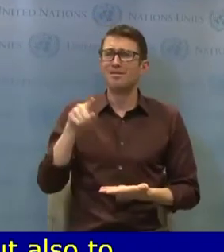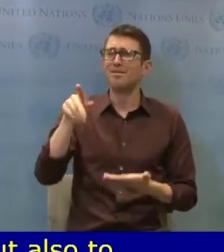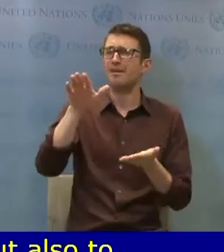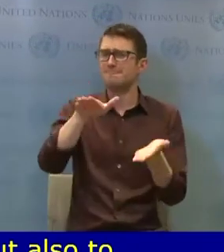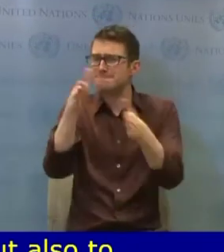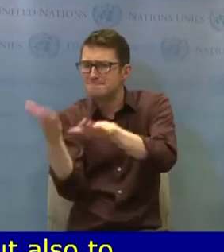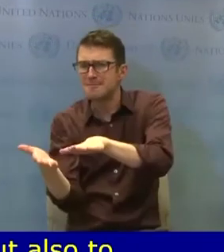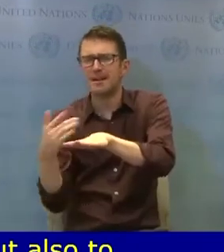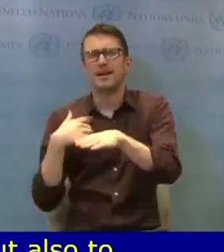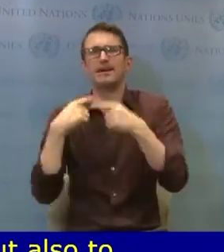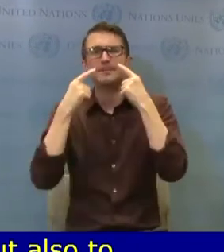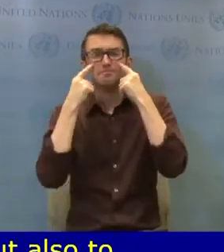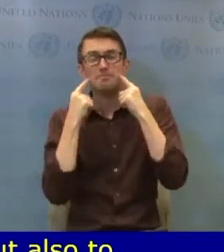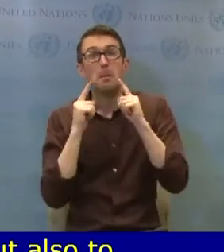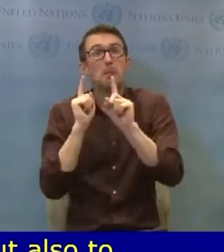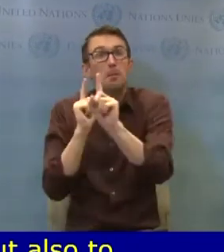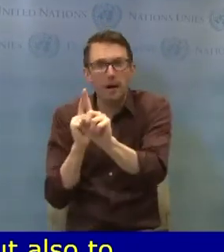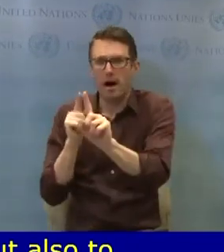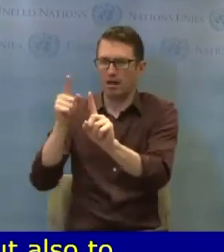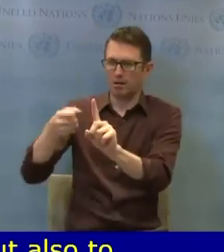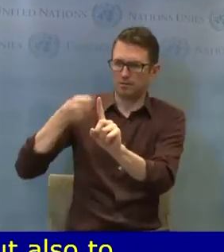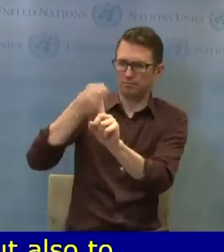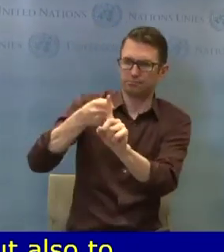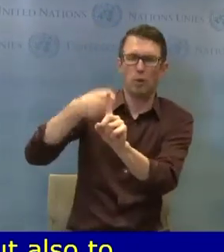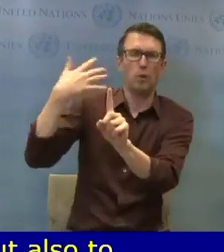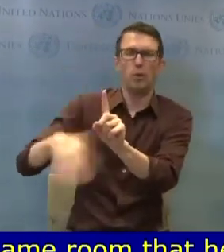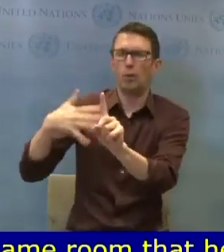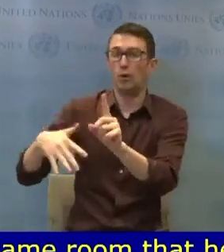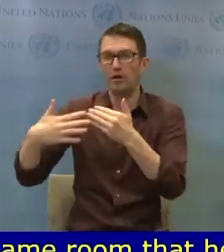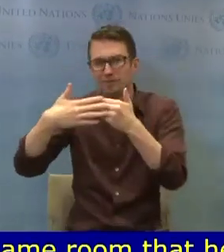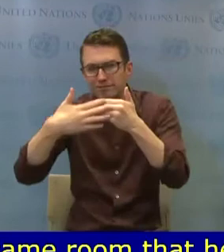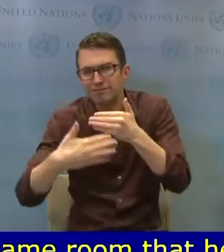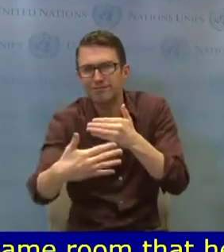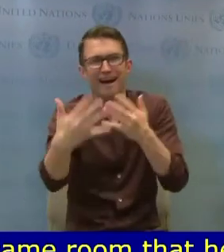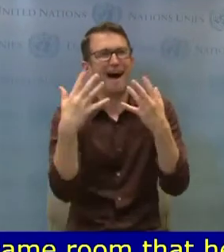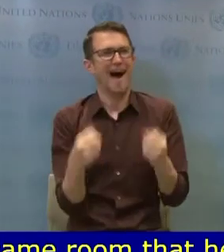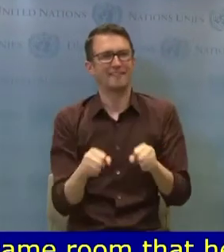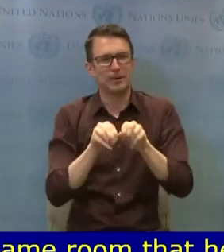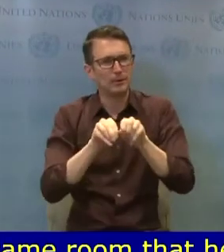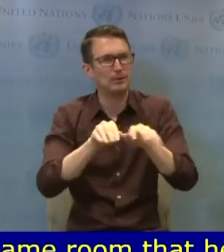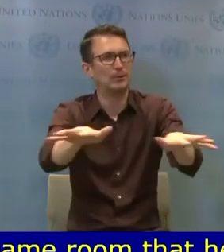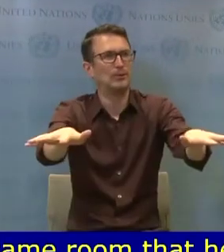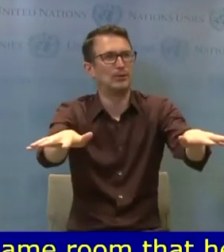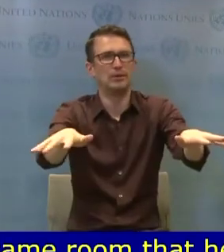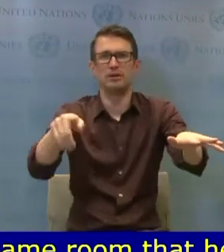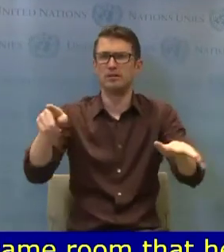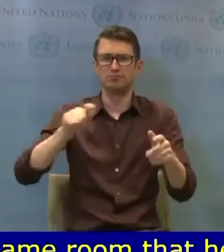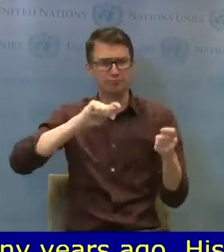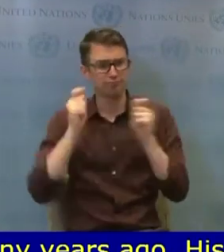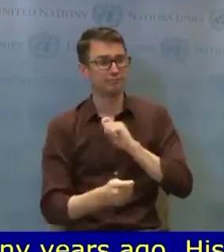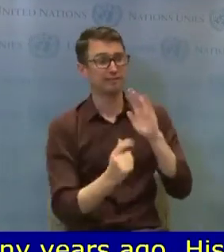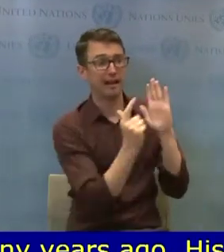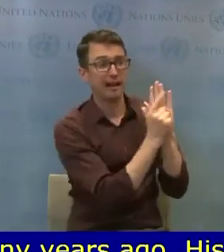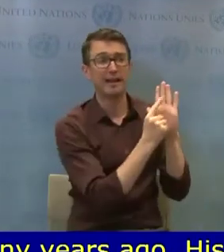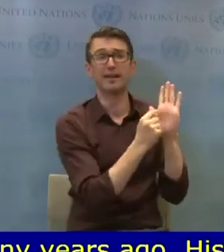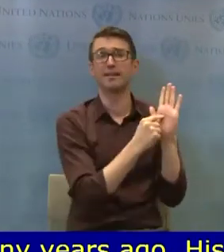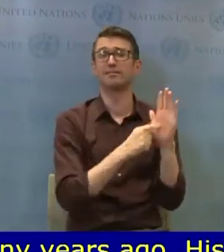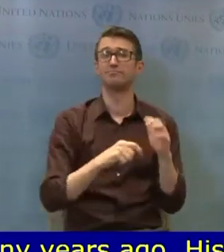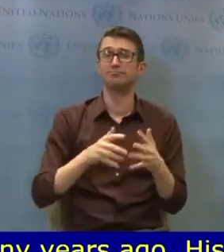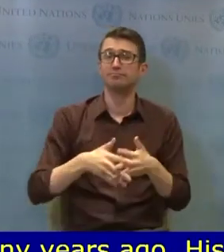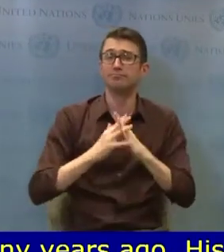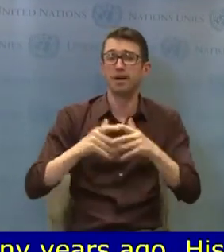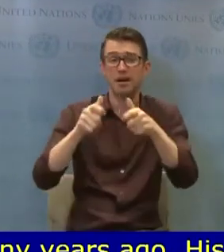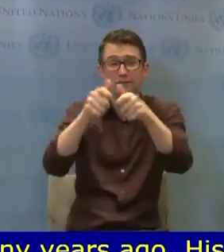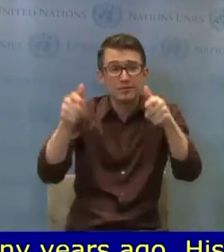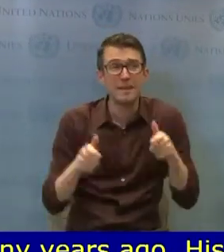the focus of UN disability work to a legal framework where we can chart progress of children and adults with disabilities from objects of